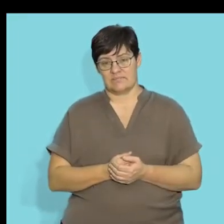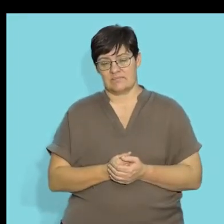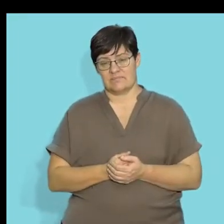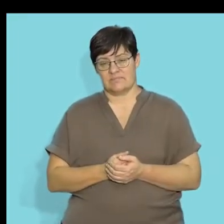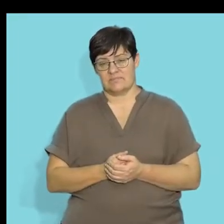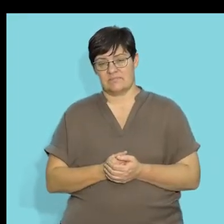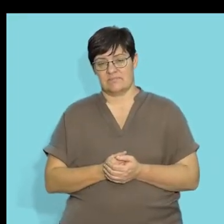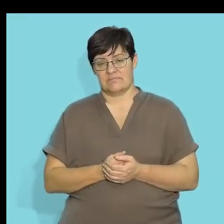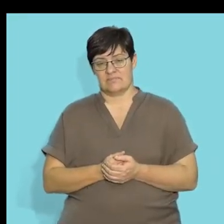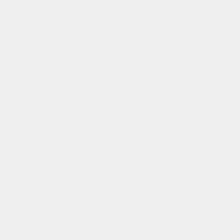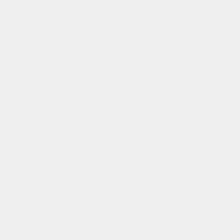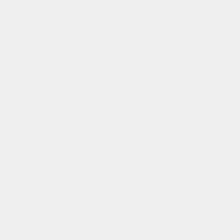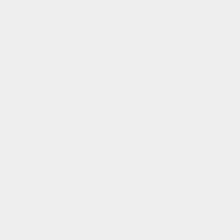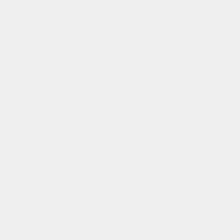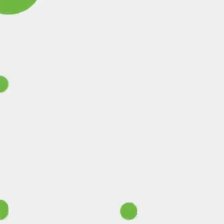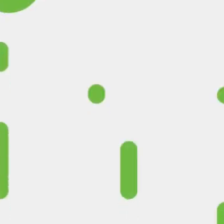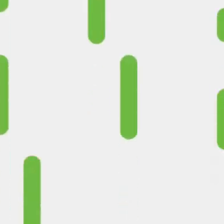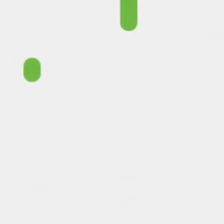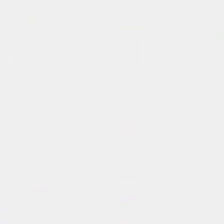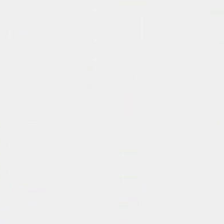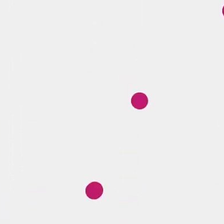harvesting.